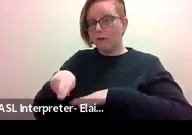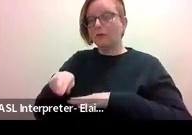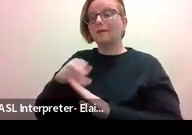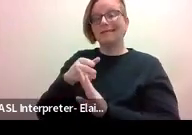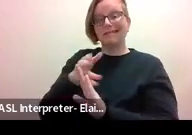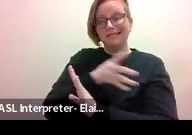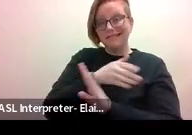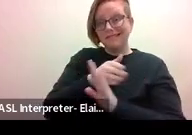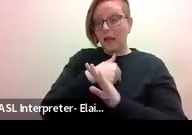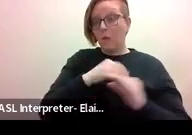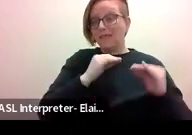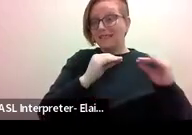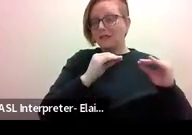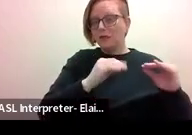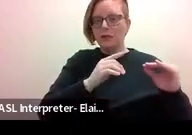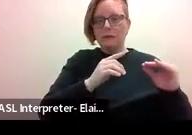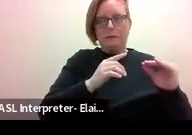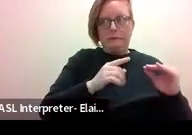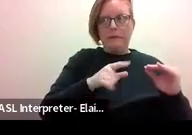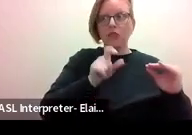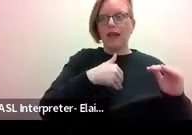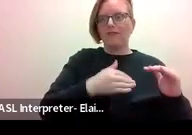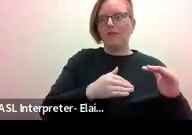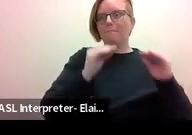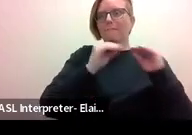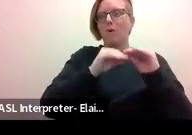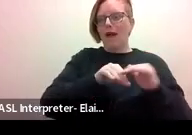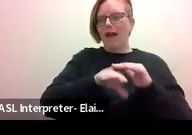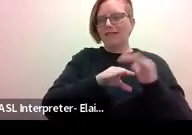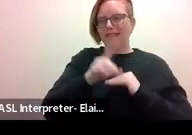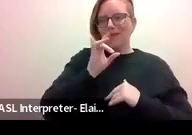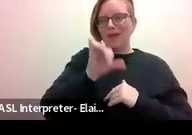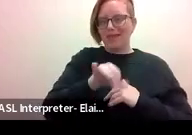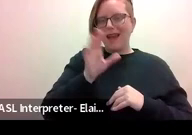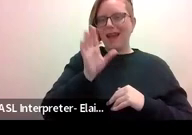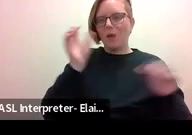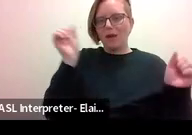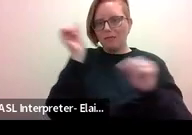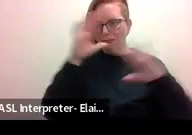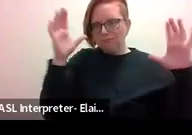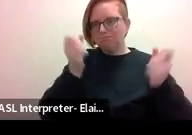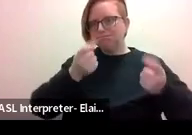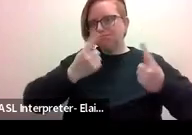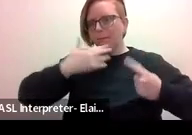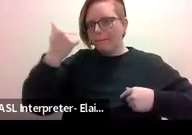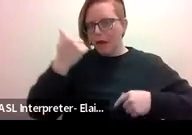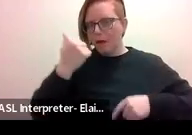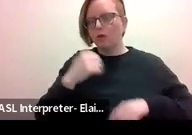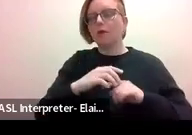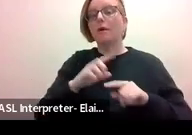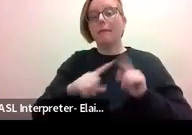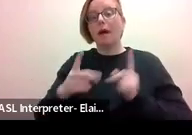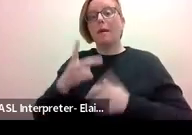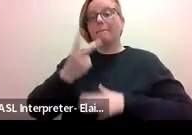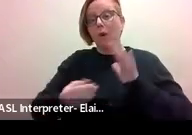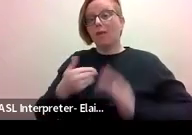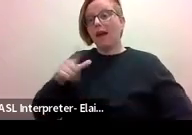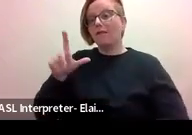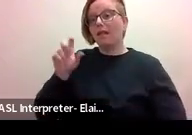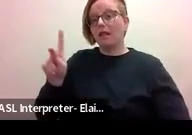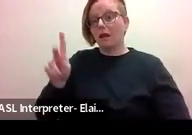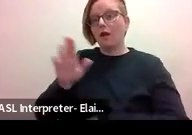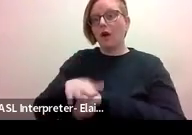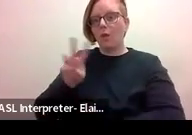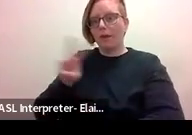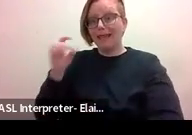as much access to as I probably should have just on my own, but they're linked on the website. And once you read it, if you haven't, you'll be